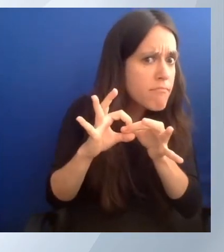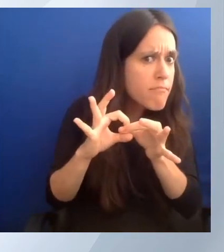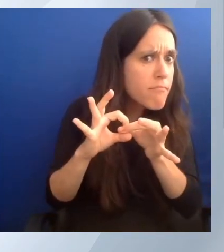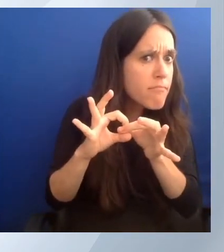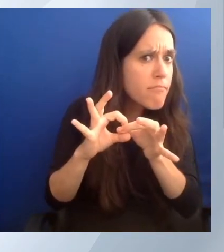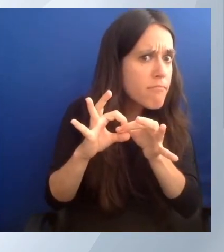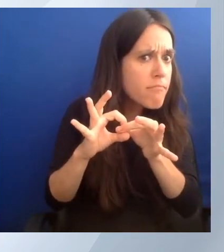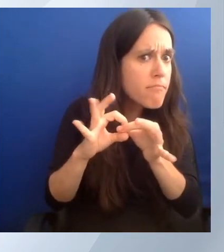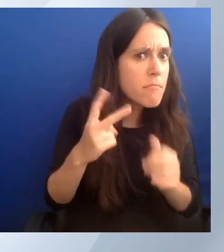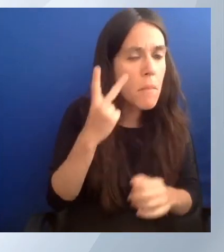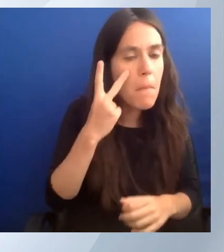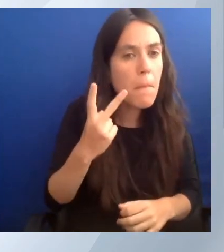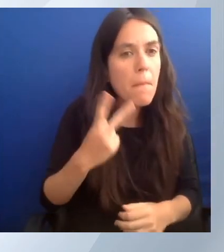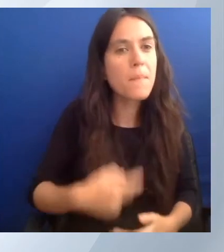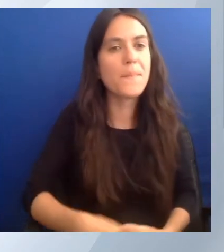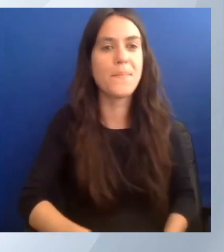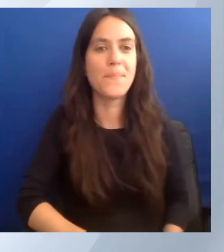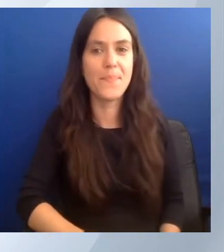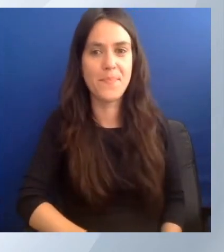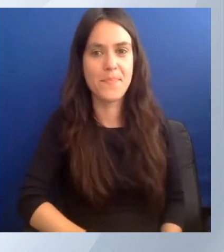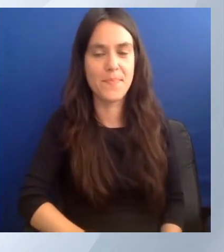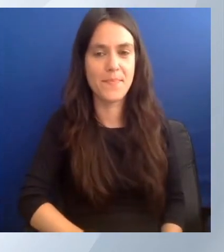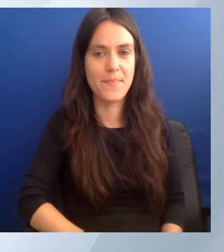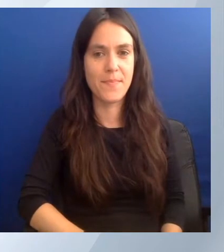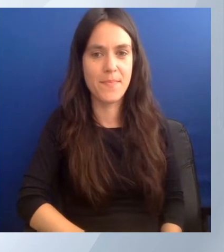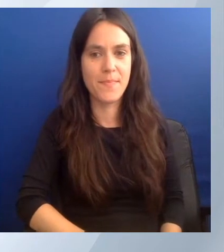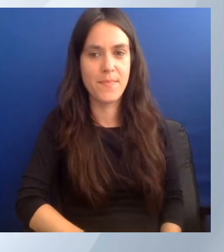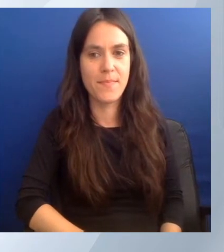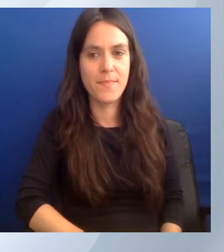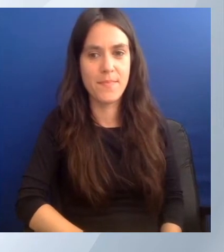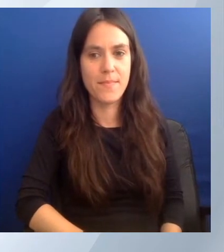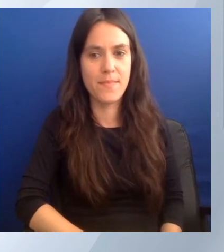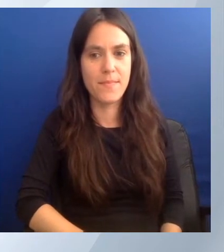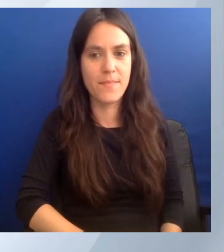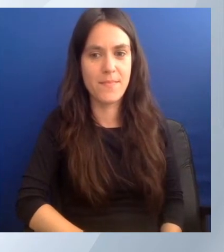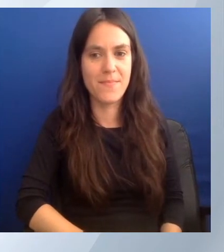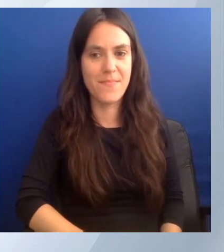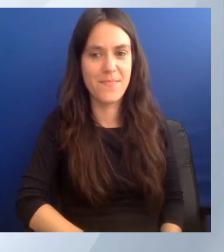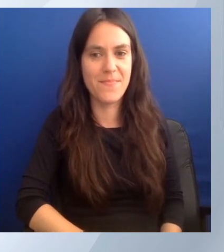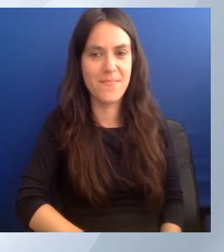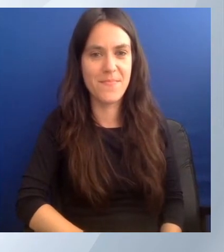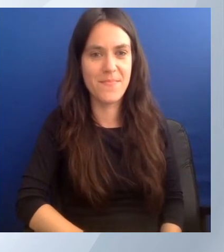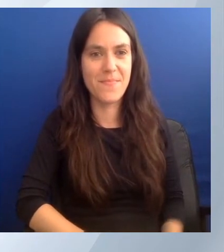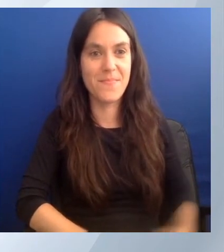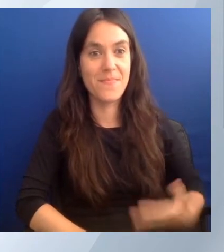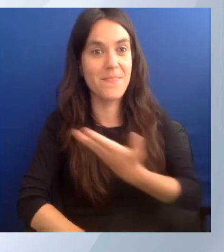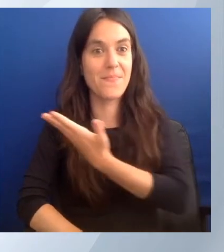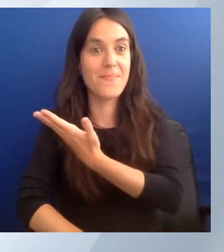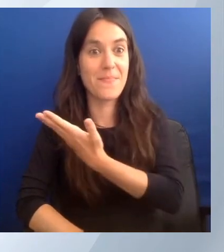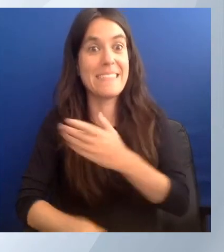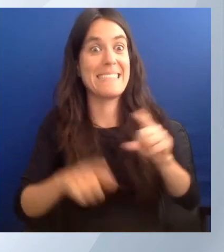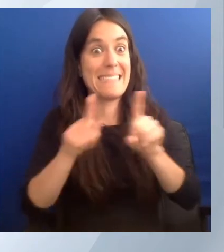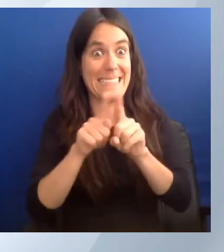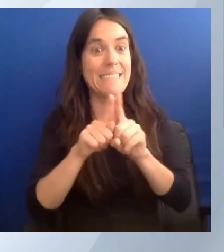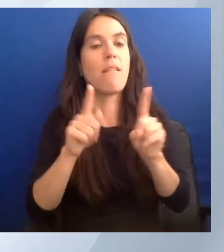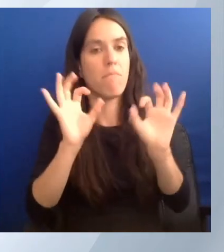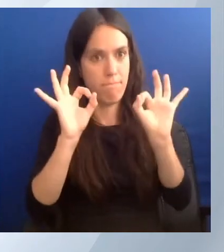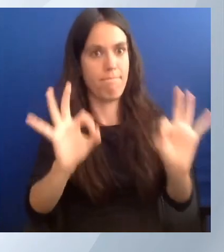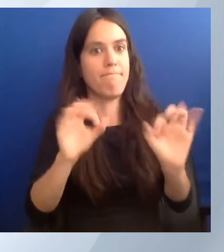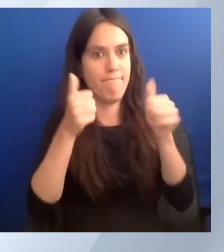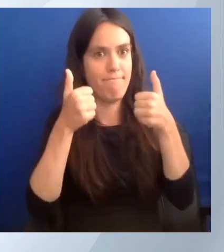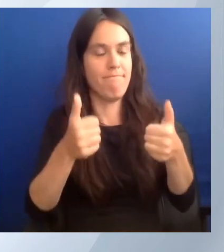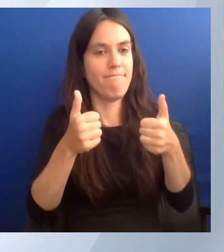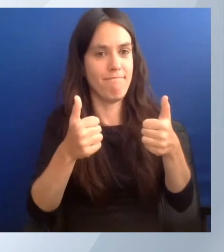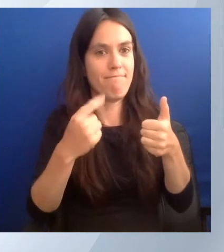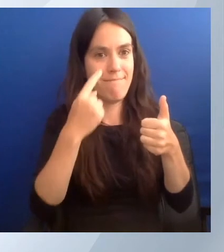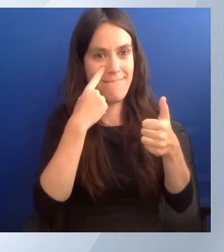And it has built. It is still deploying. So while that's deploying, I'm just going to sign somebody else up to my